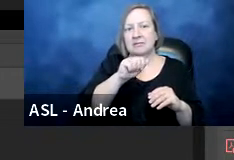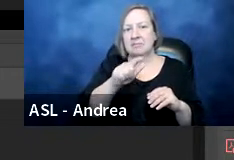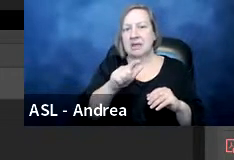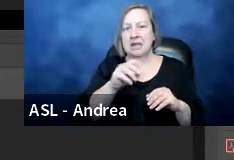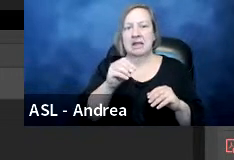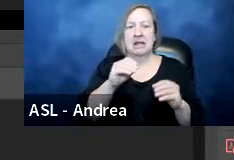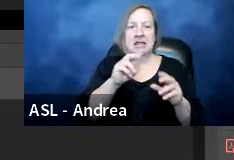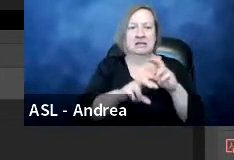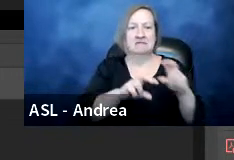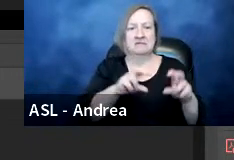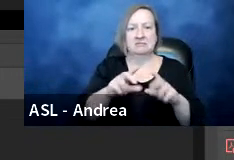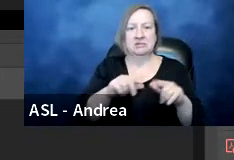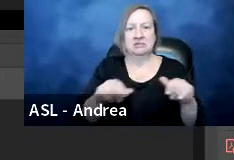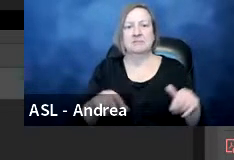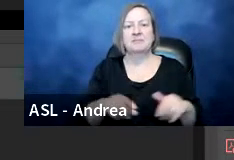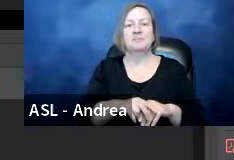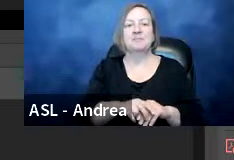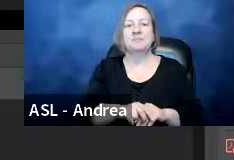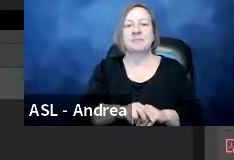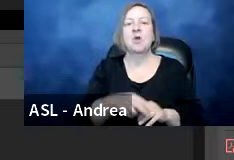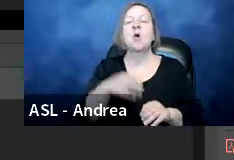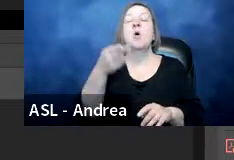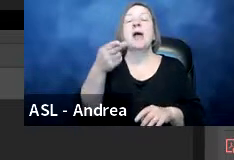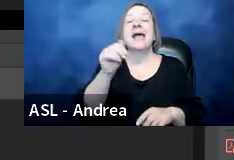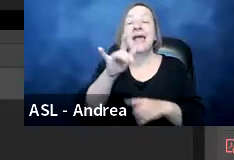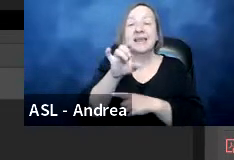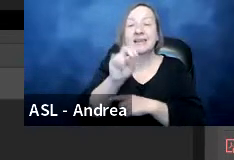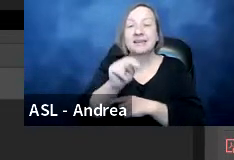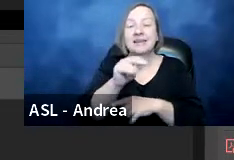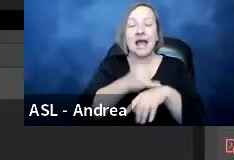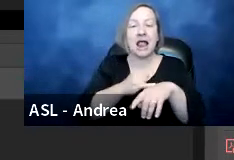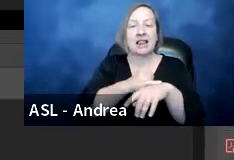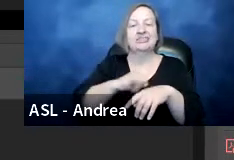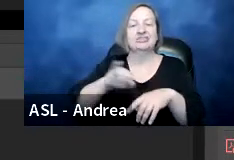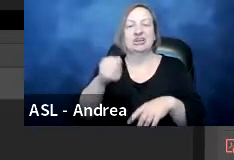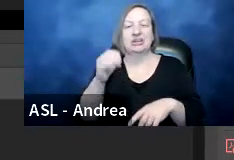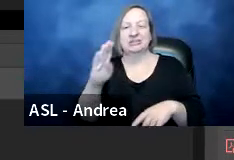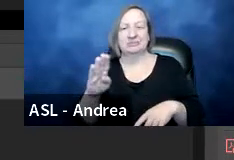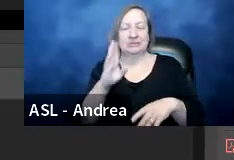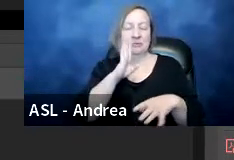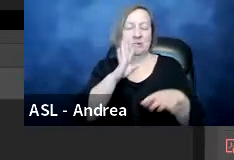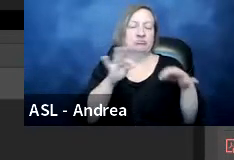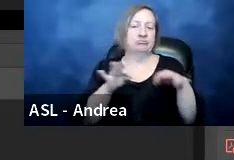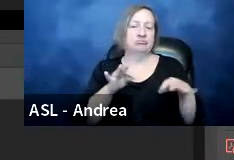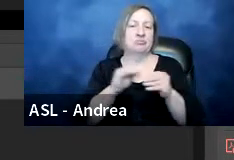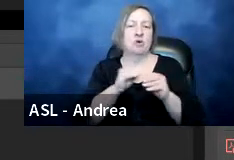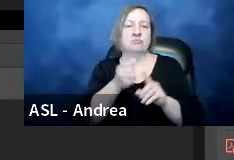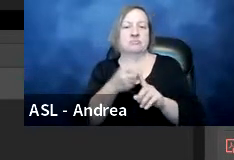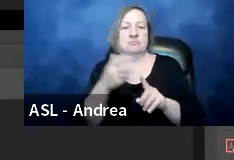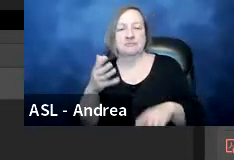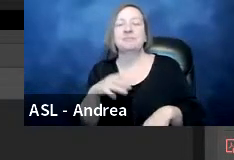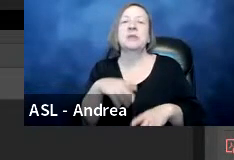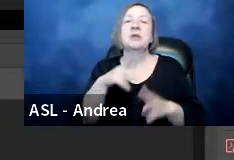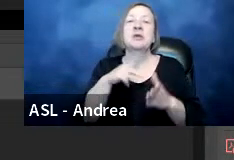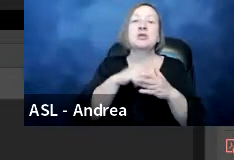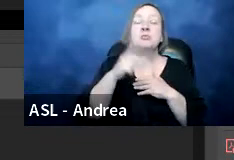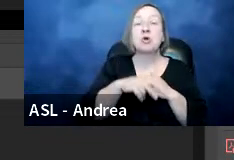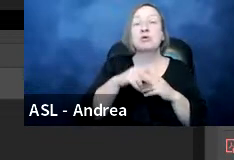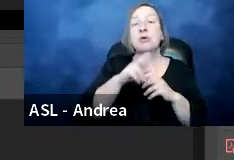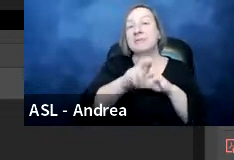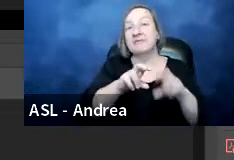But just to get oriented again with the program area and walk through at the high level for the design. The program investments on the map here are